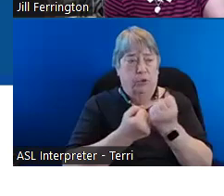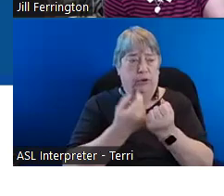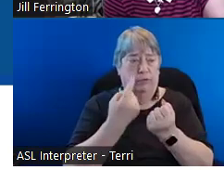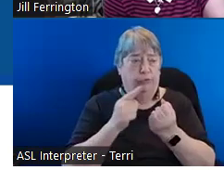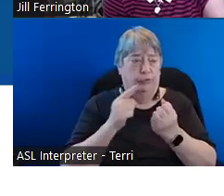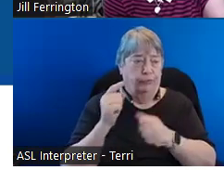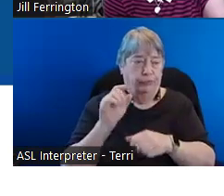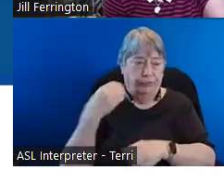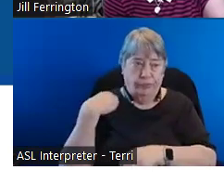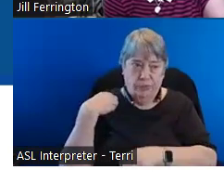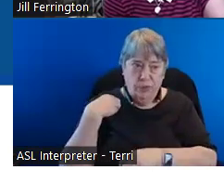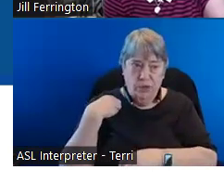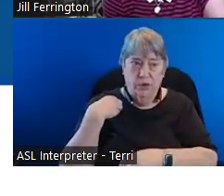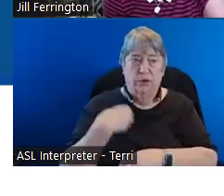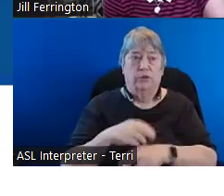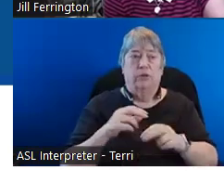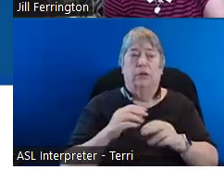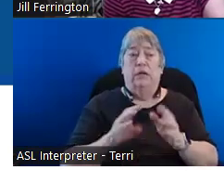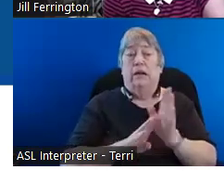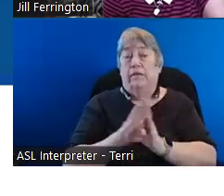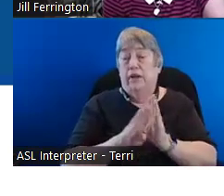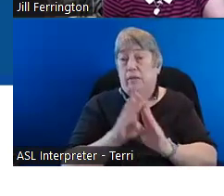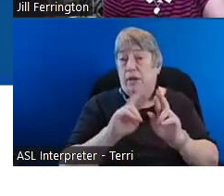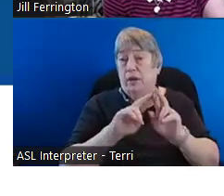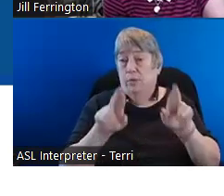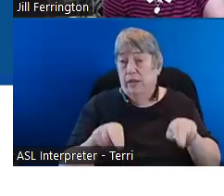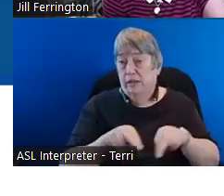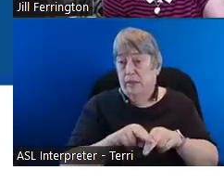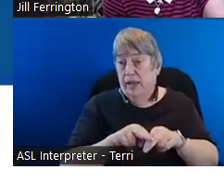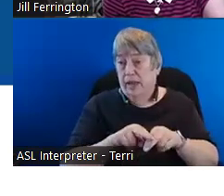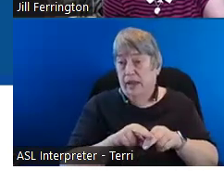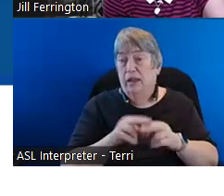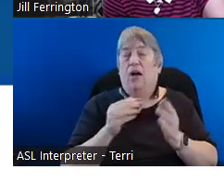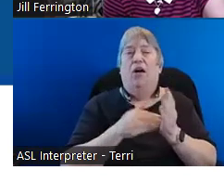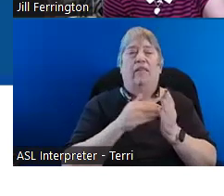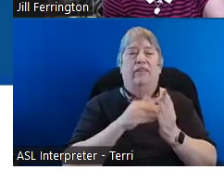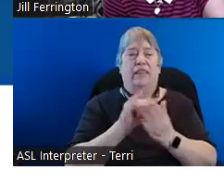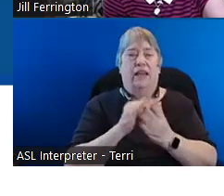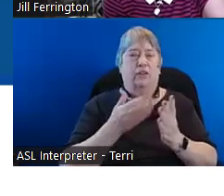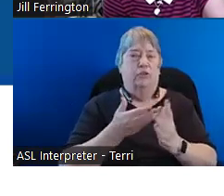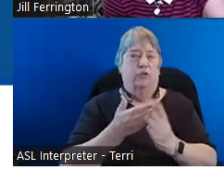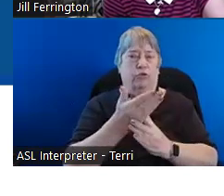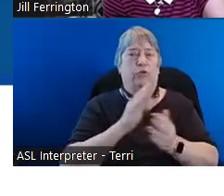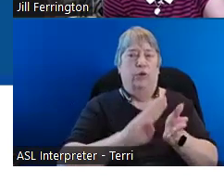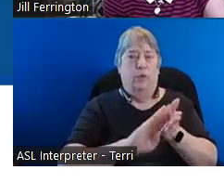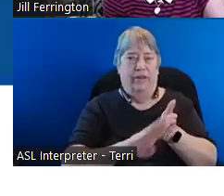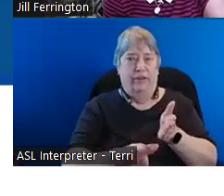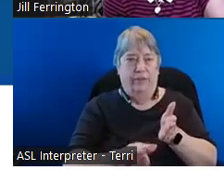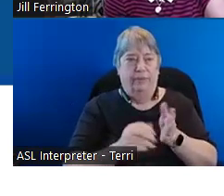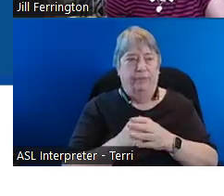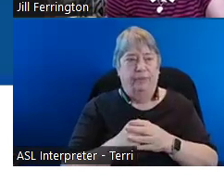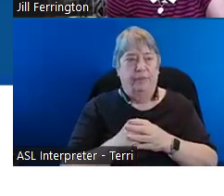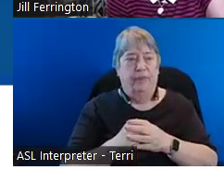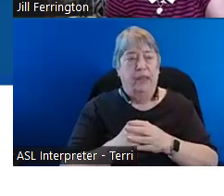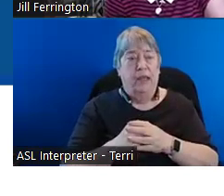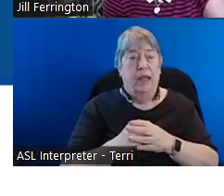of services can be available through a waiver that has added supported employment to their service array. But